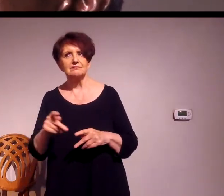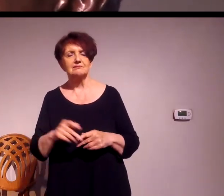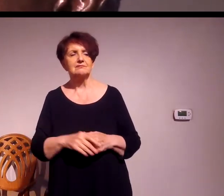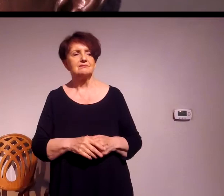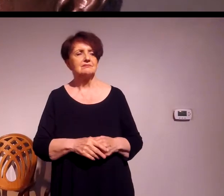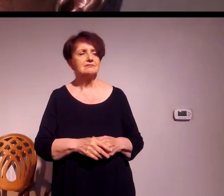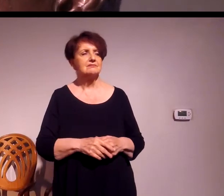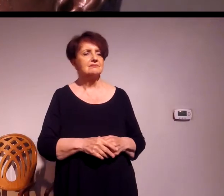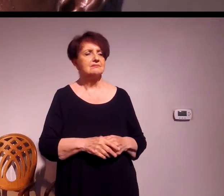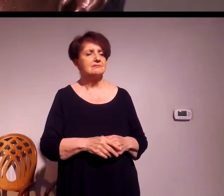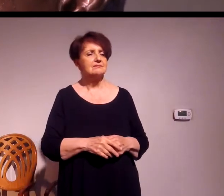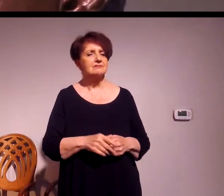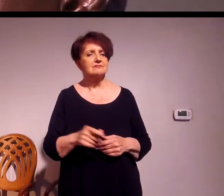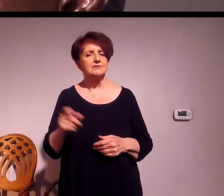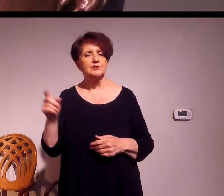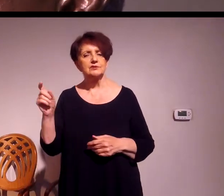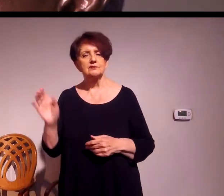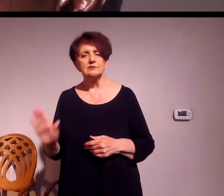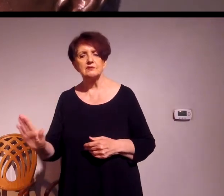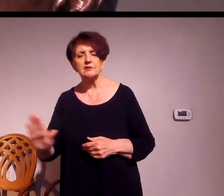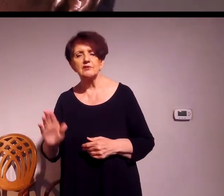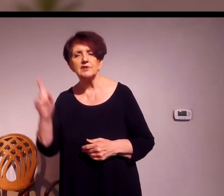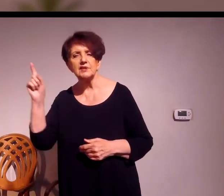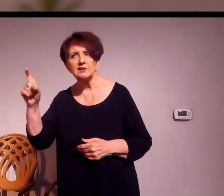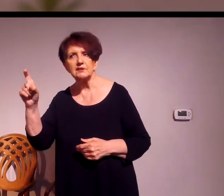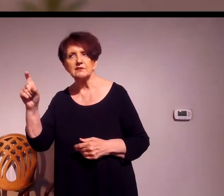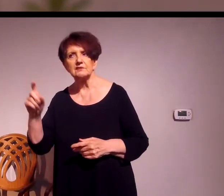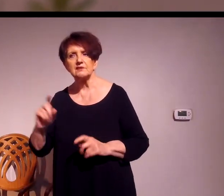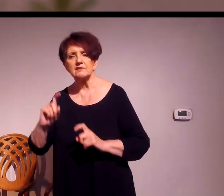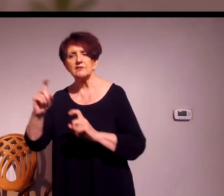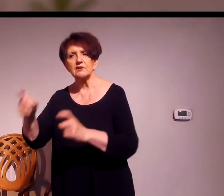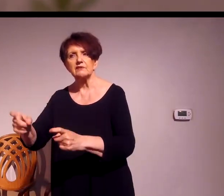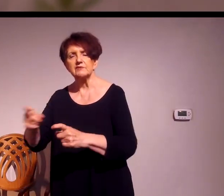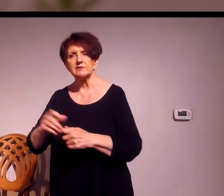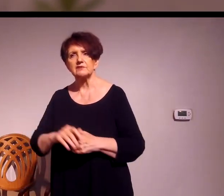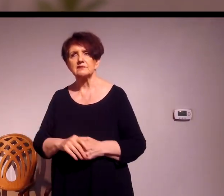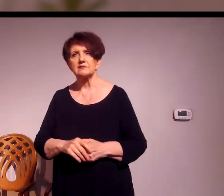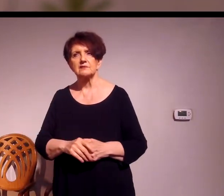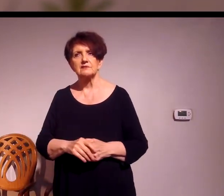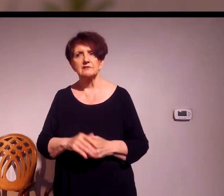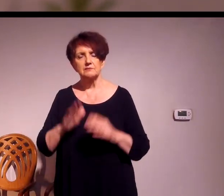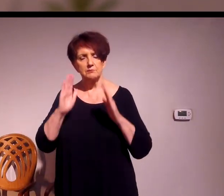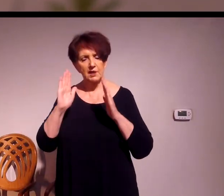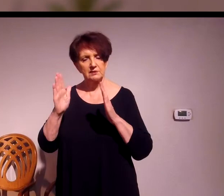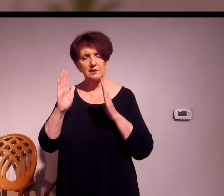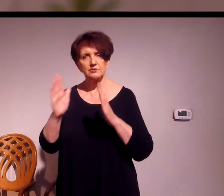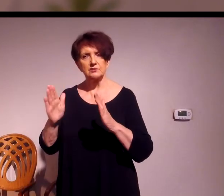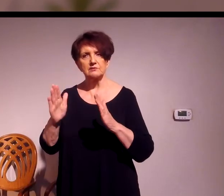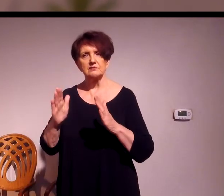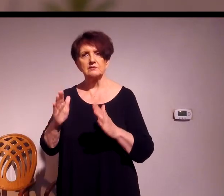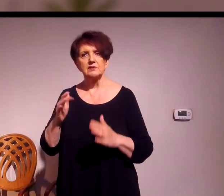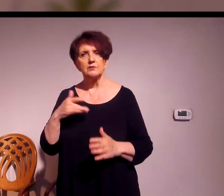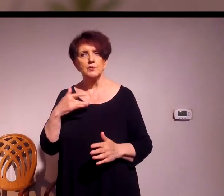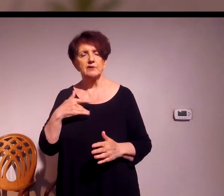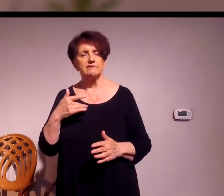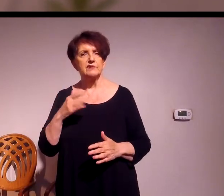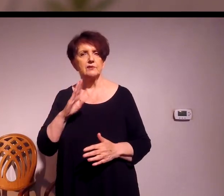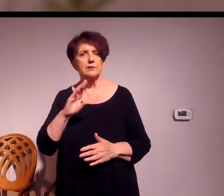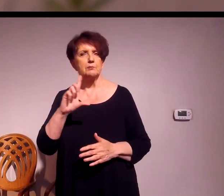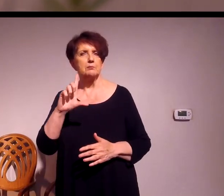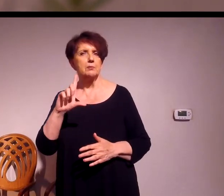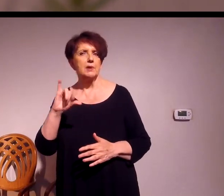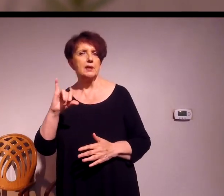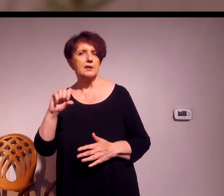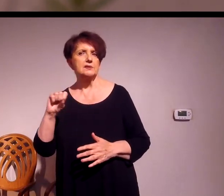their needs, their gifts. We will just pay attention and we will feel the bliss.